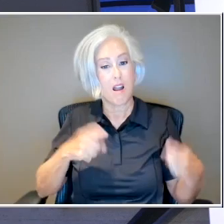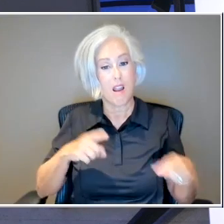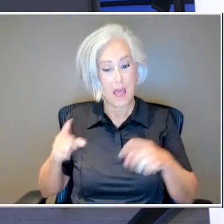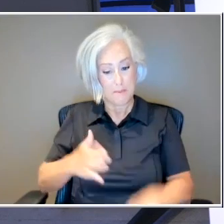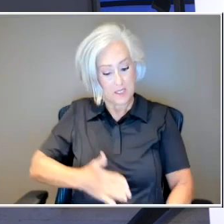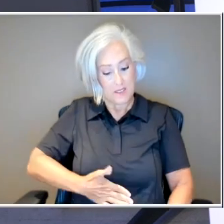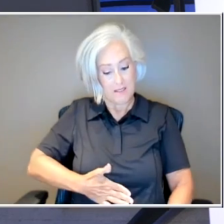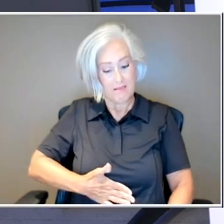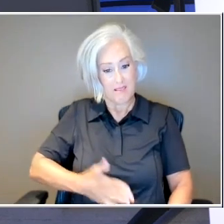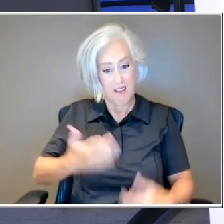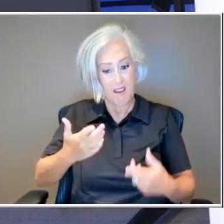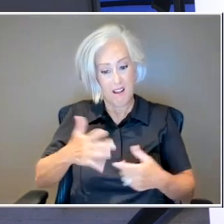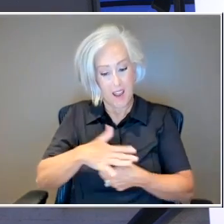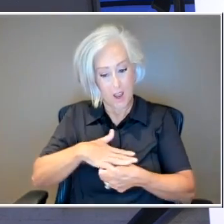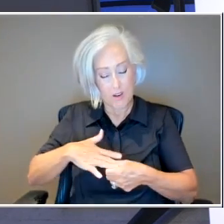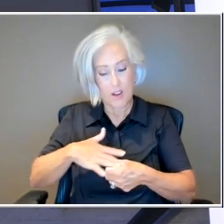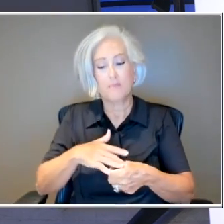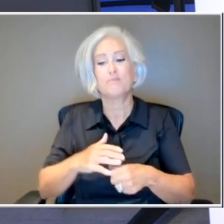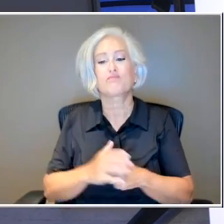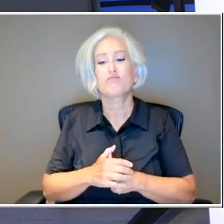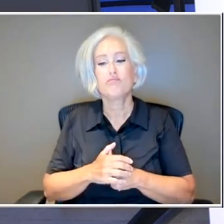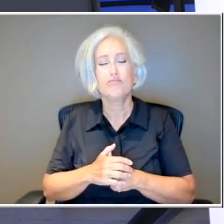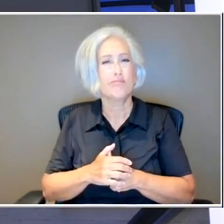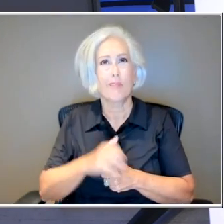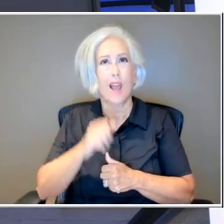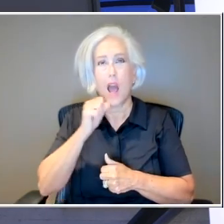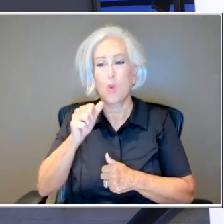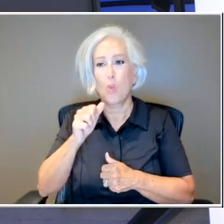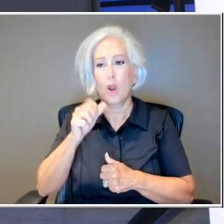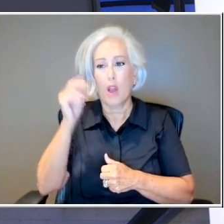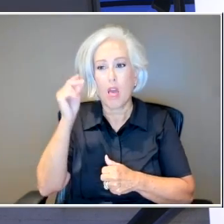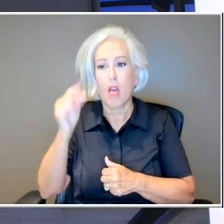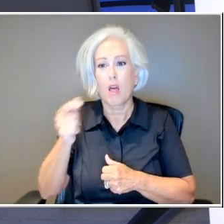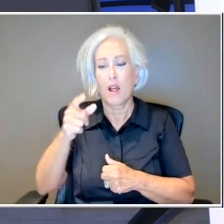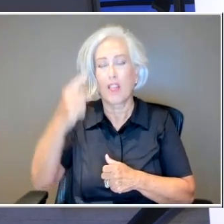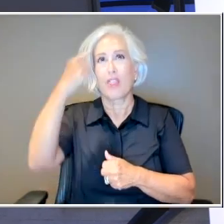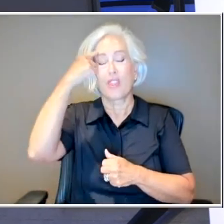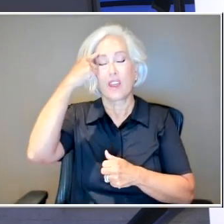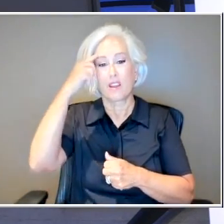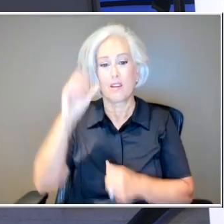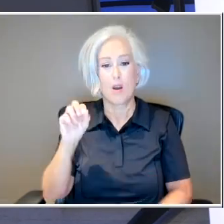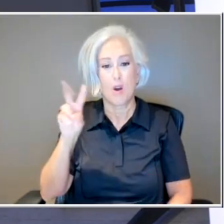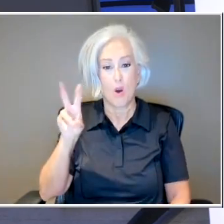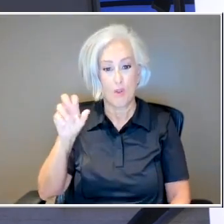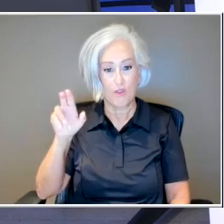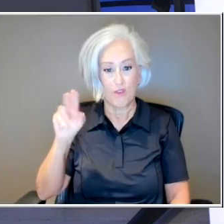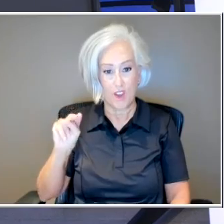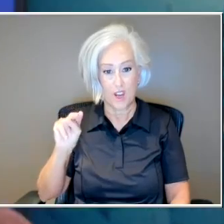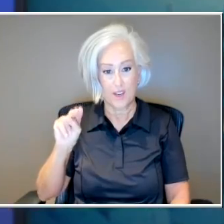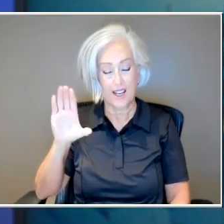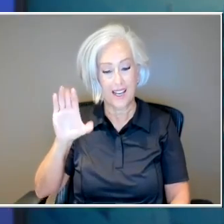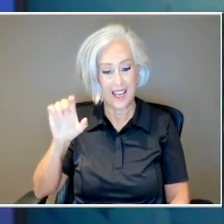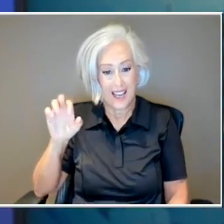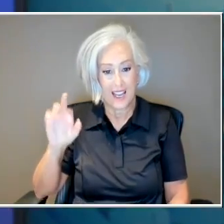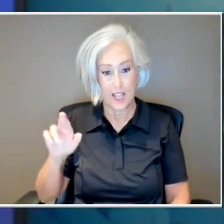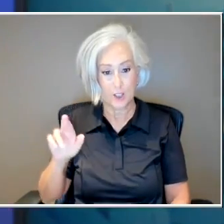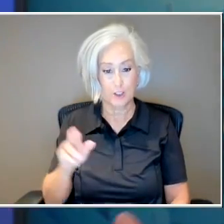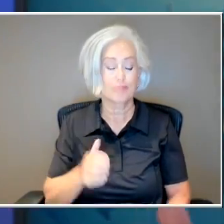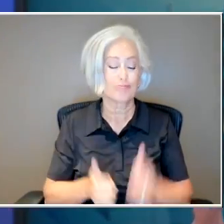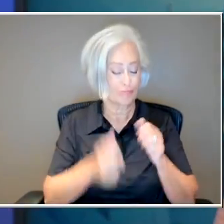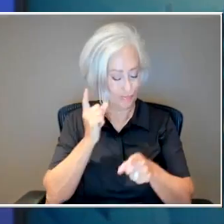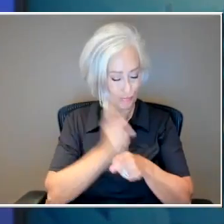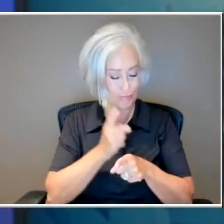to, ovarian cancer. You'd just think something else was up down there. Common things are common, right? Many women